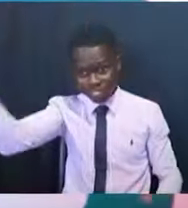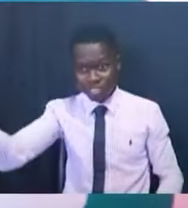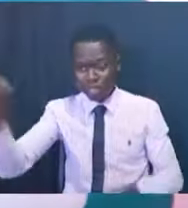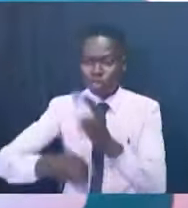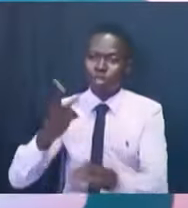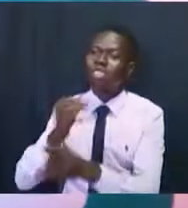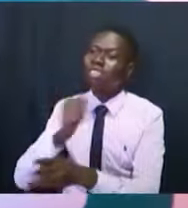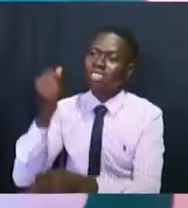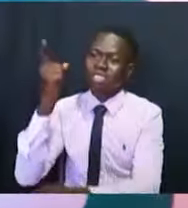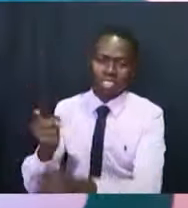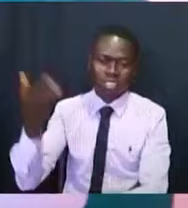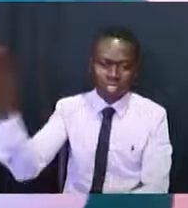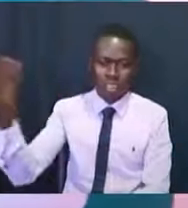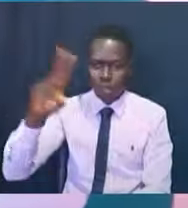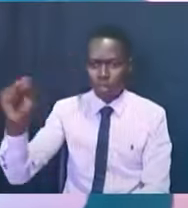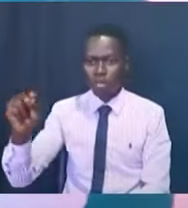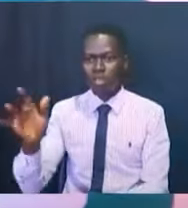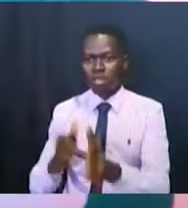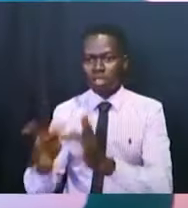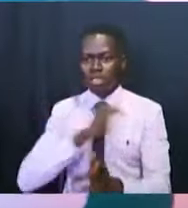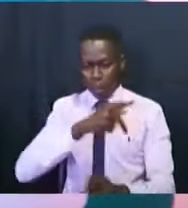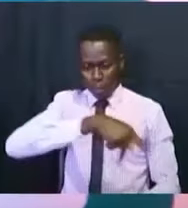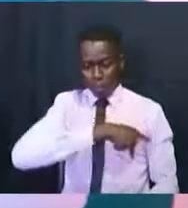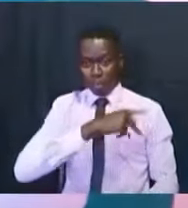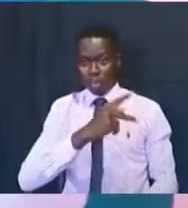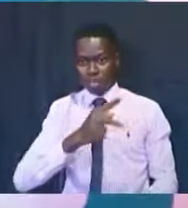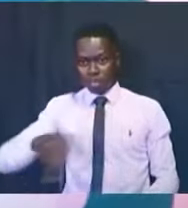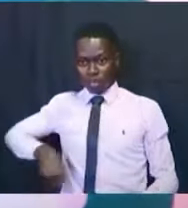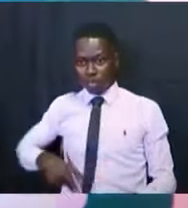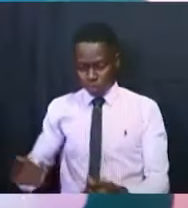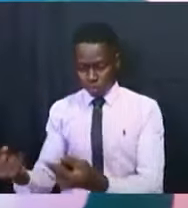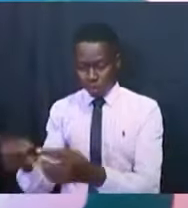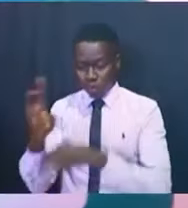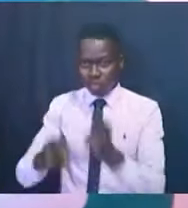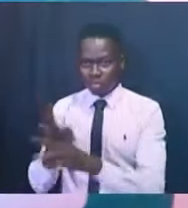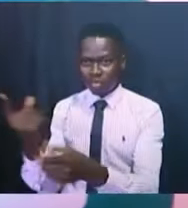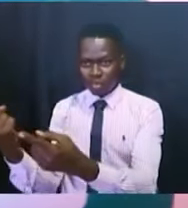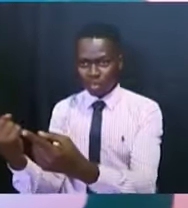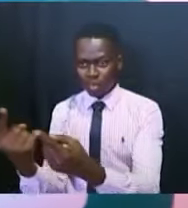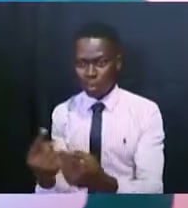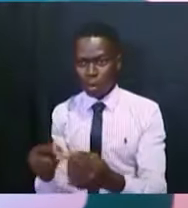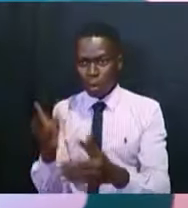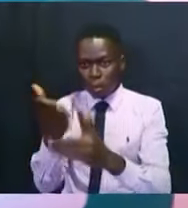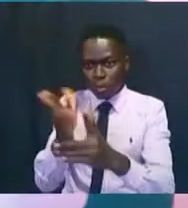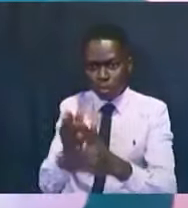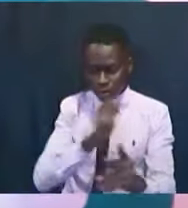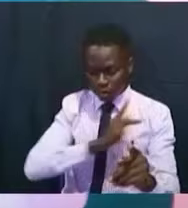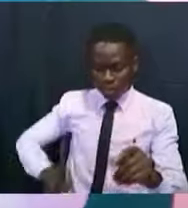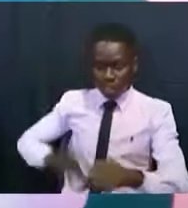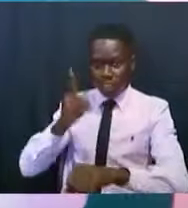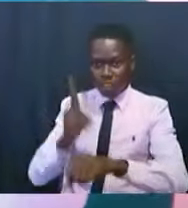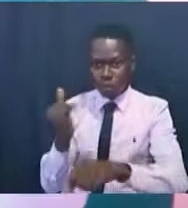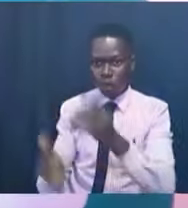for naught. Jesus said the prince of this world comes. That is why he said that, you see, between the kingdom of God is